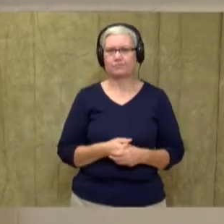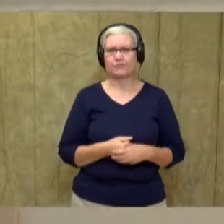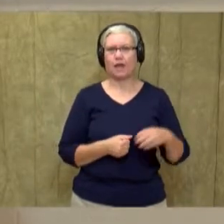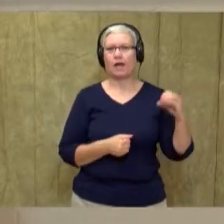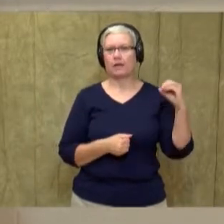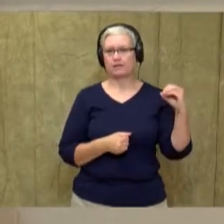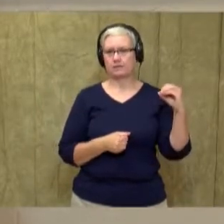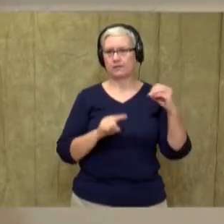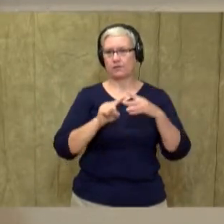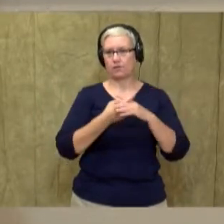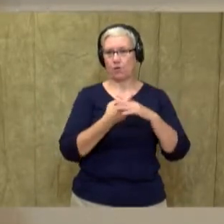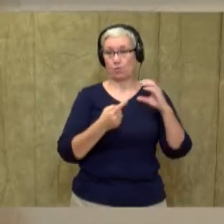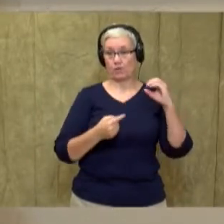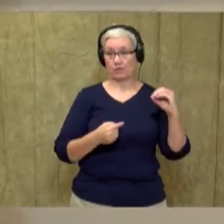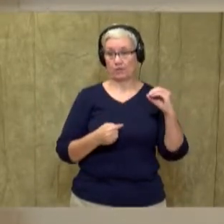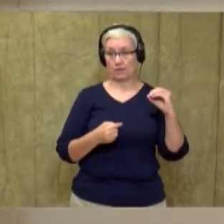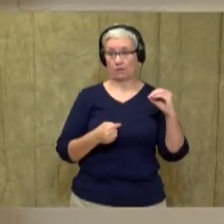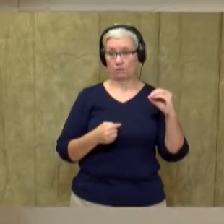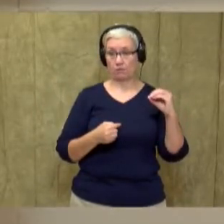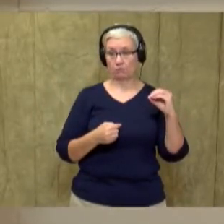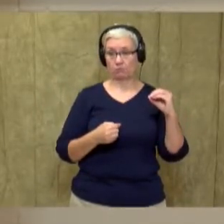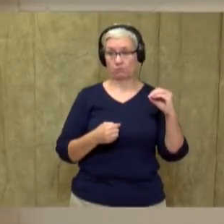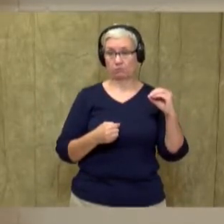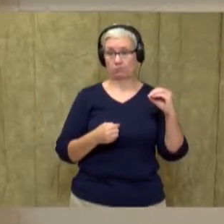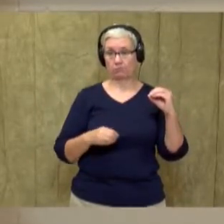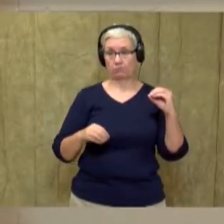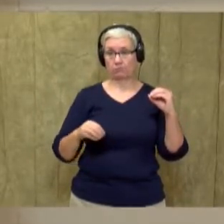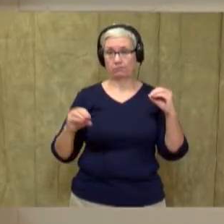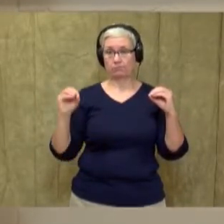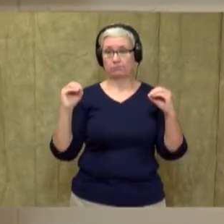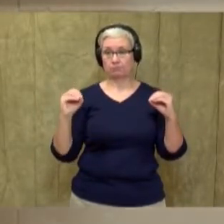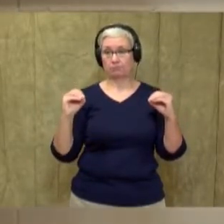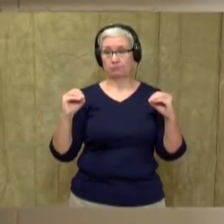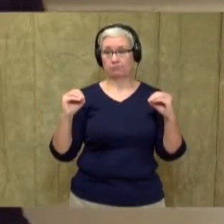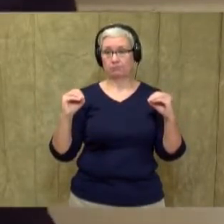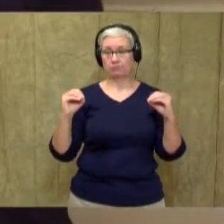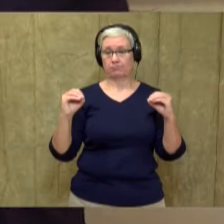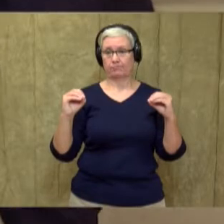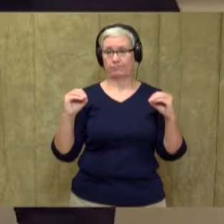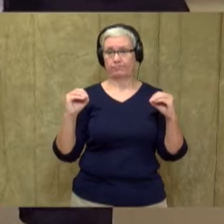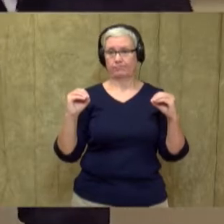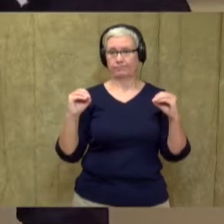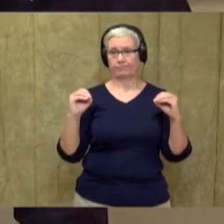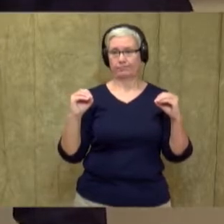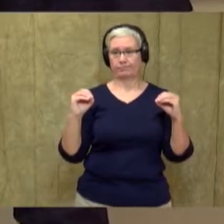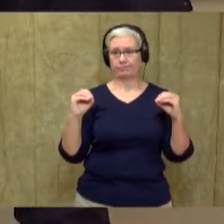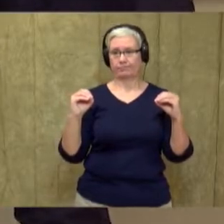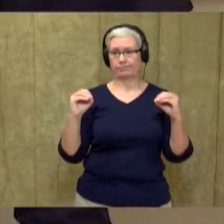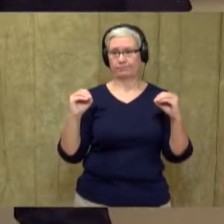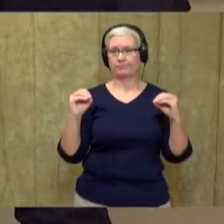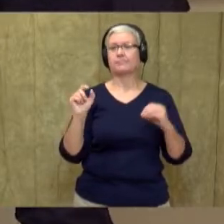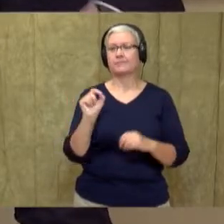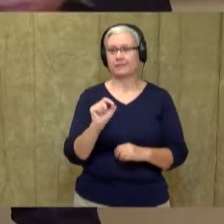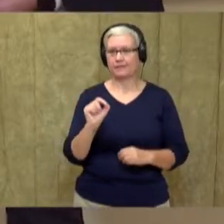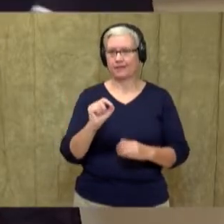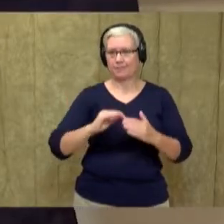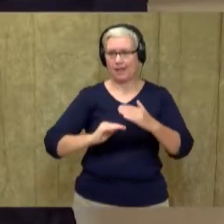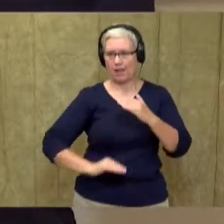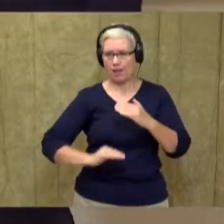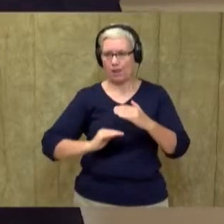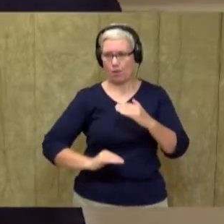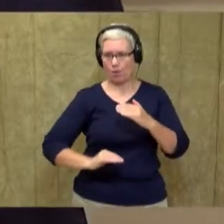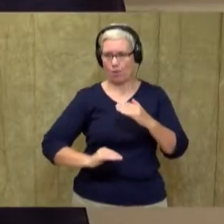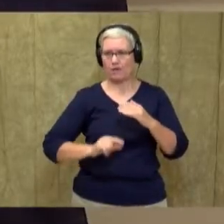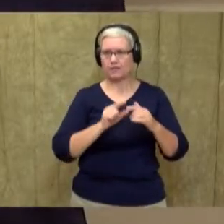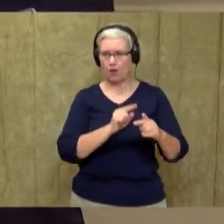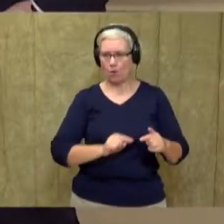0 as that lowest point, that lowest value here, it's also the lowest point on our graph. So there's that